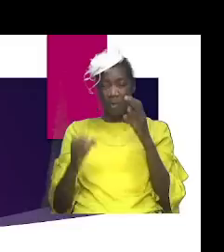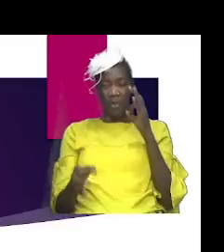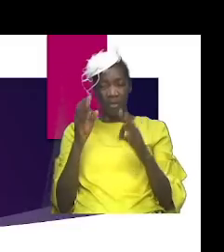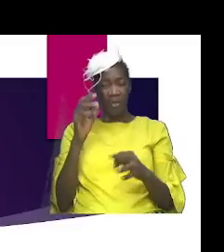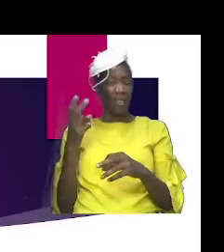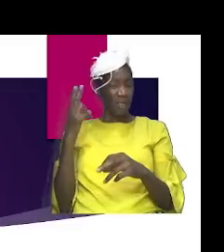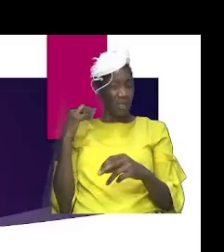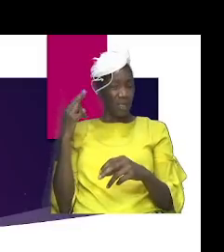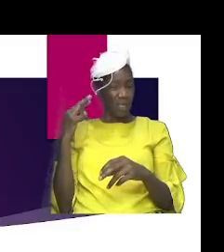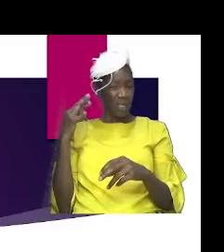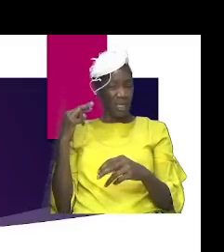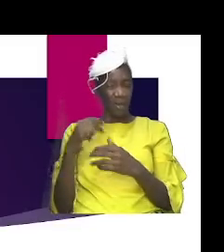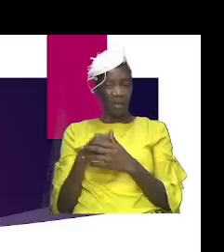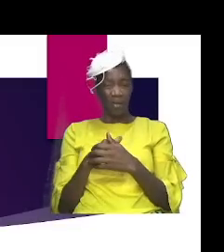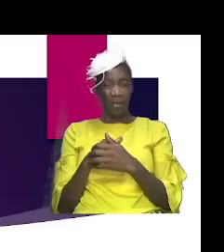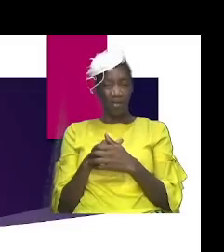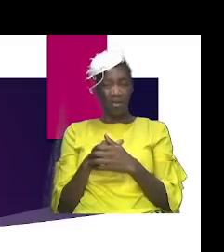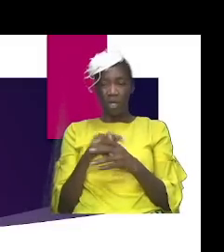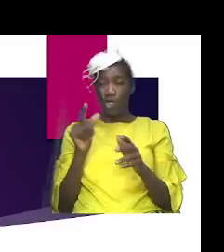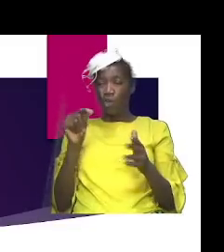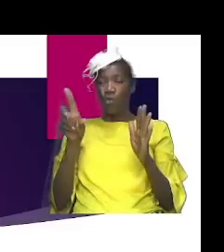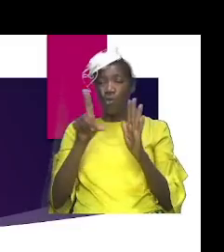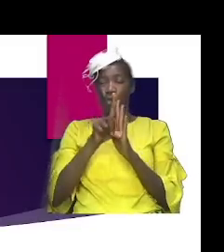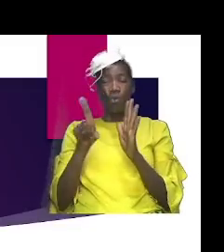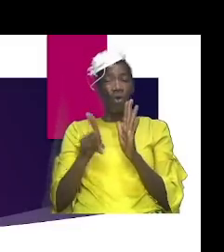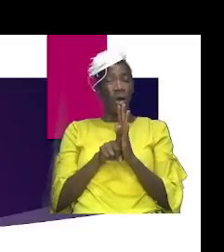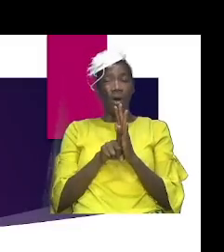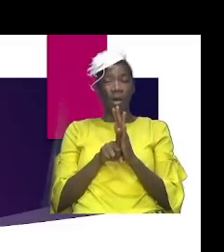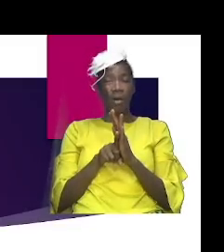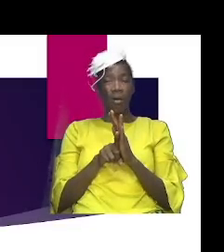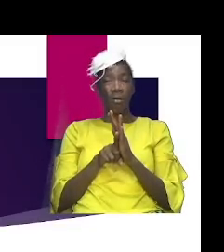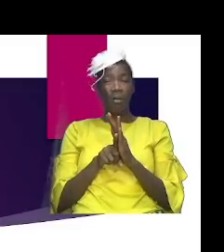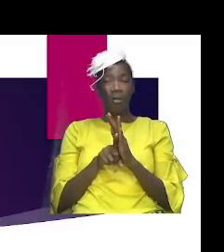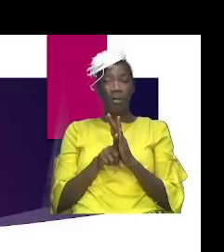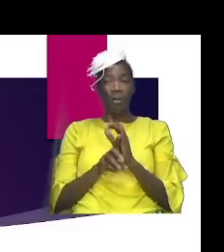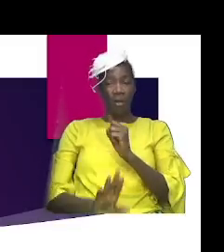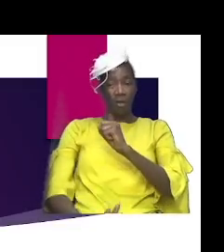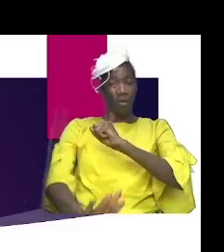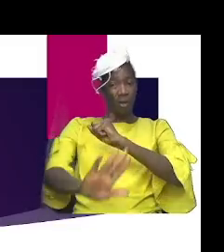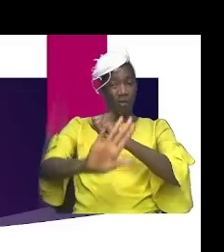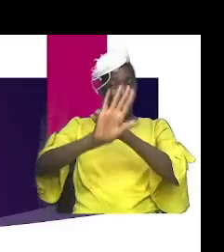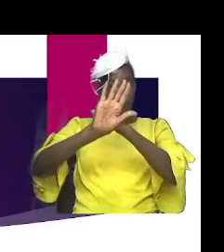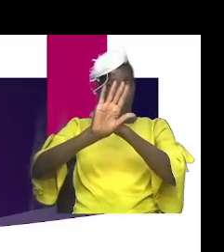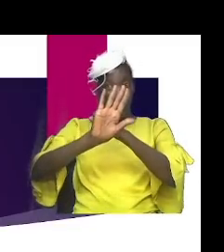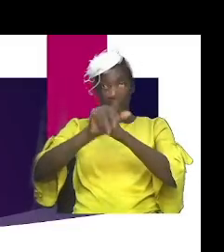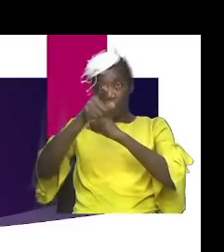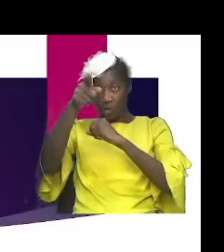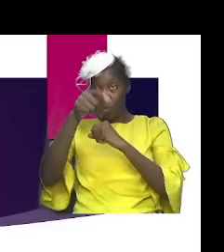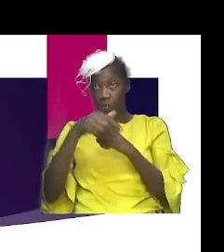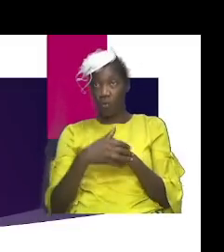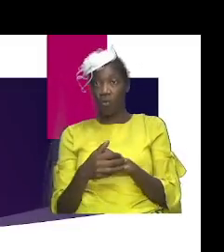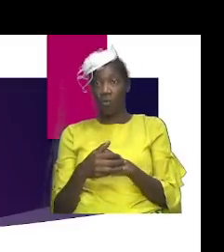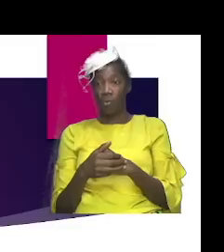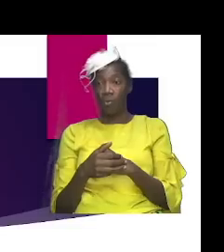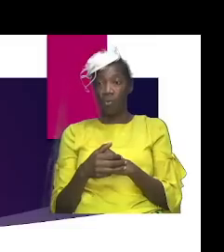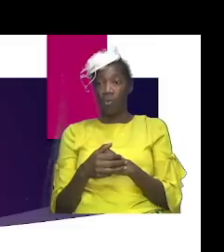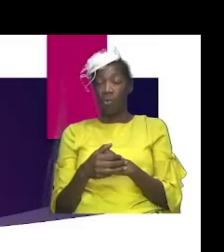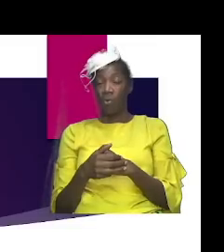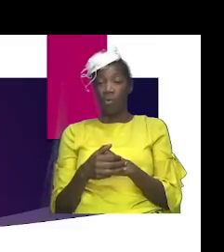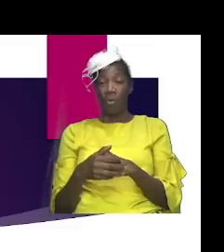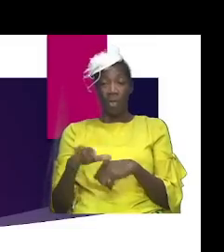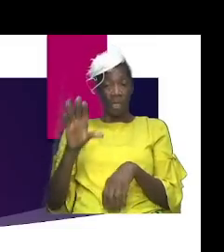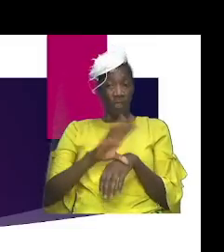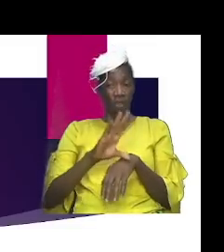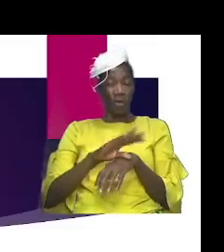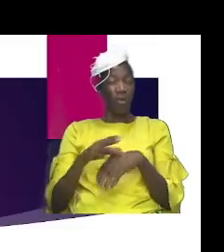arguments. No lawyers will be able to defend you. And even if it's a lawyer in church, it doesn't matter. No